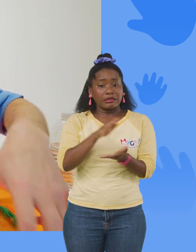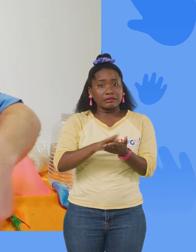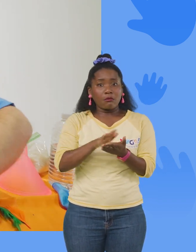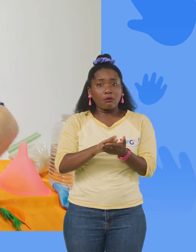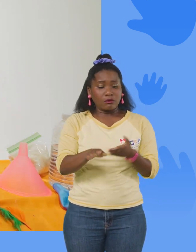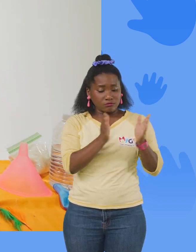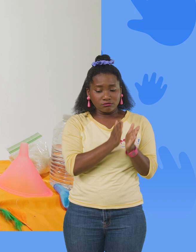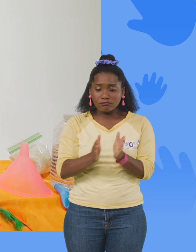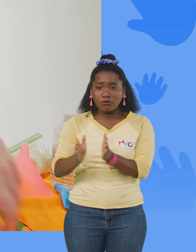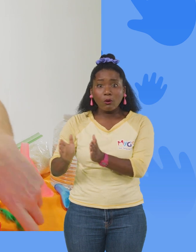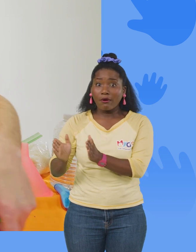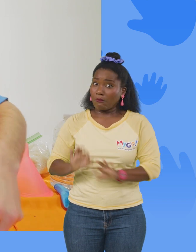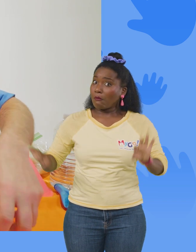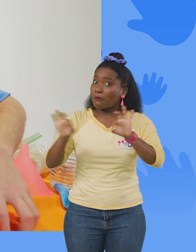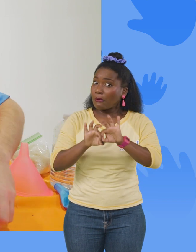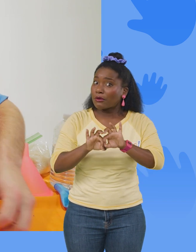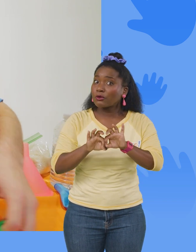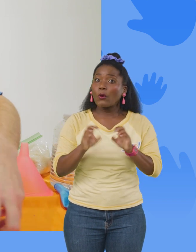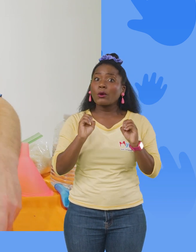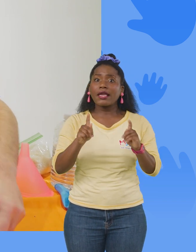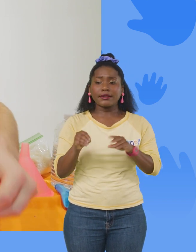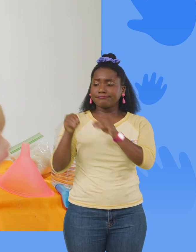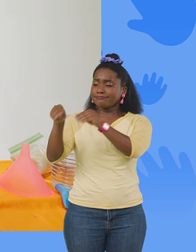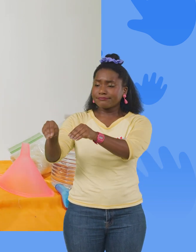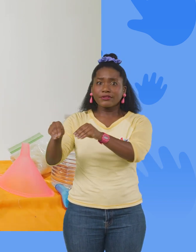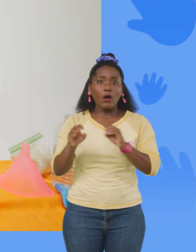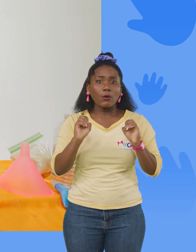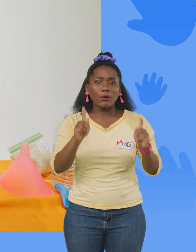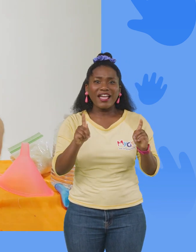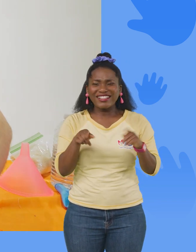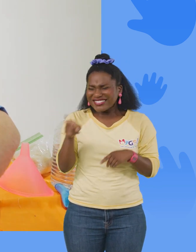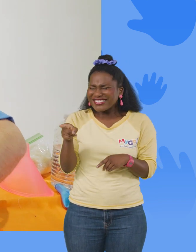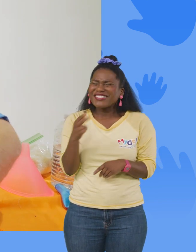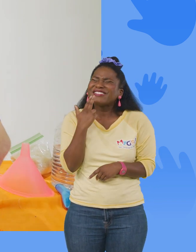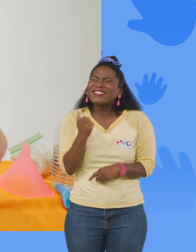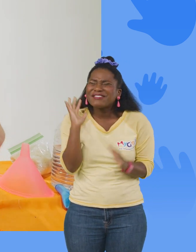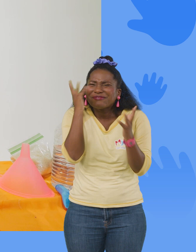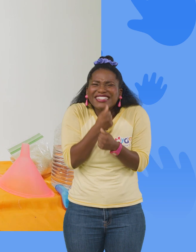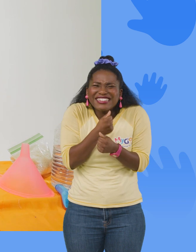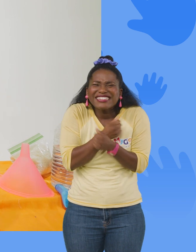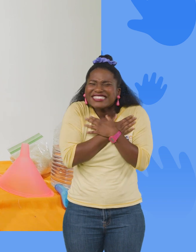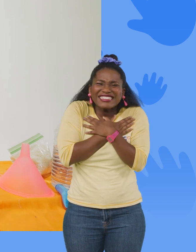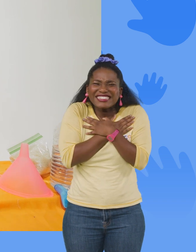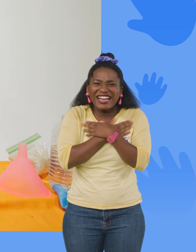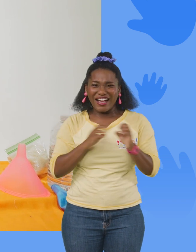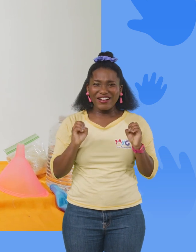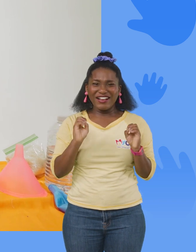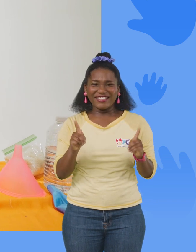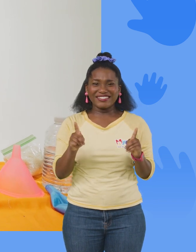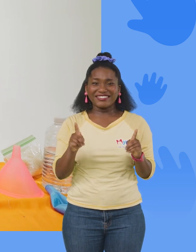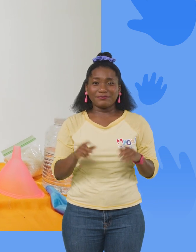after ourselves. Perfect, put those right over there. Although they're so cute and pretty.